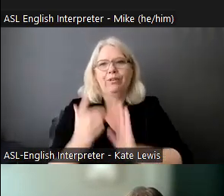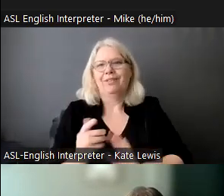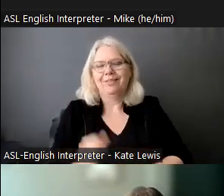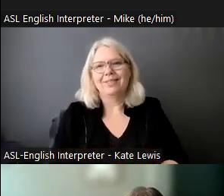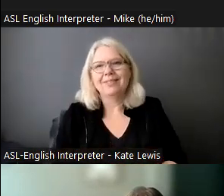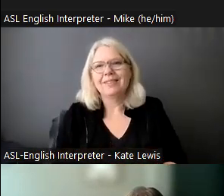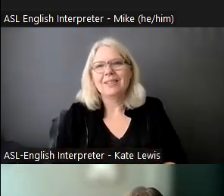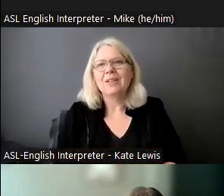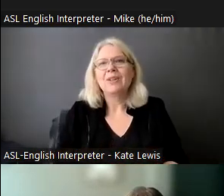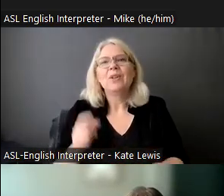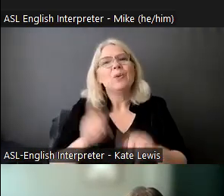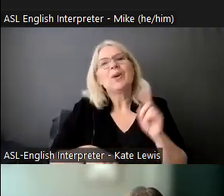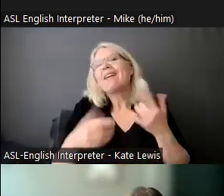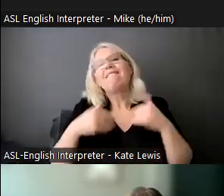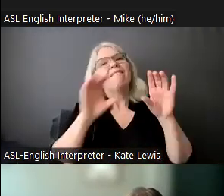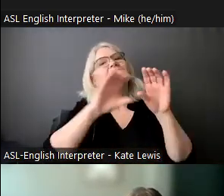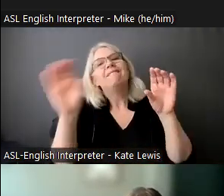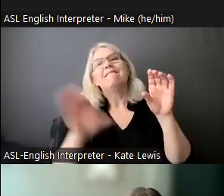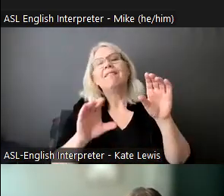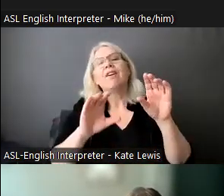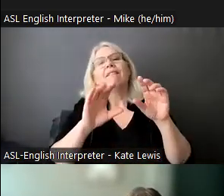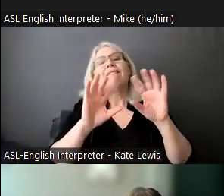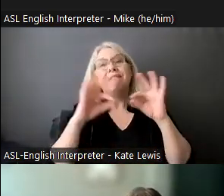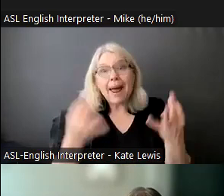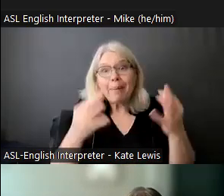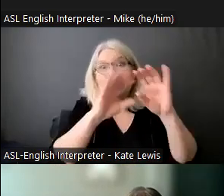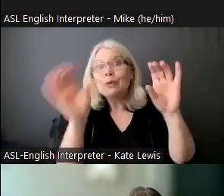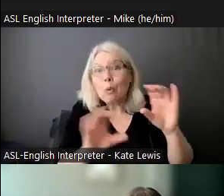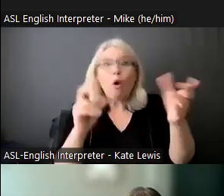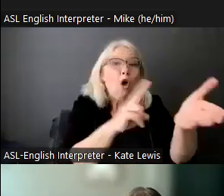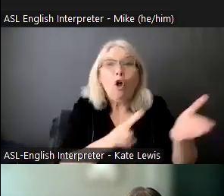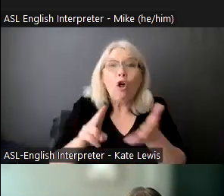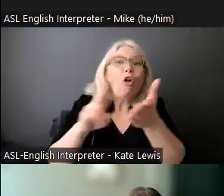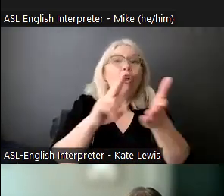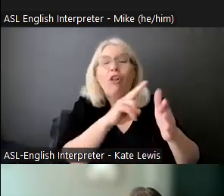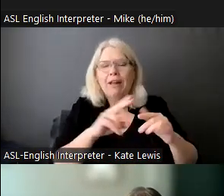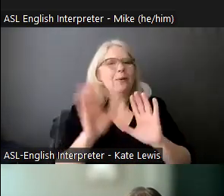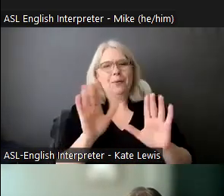Zoom accounts trying to sign documents. In that case, you want to be together.